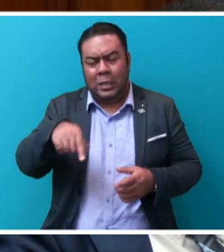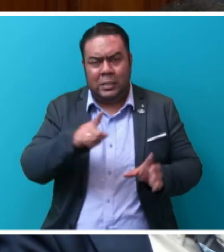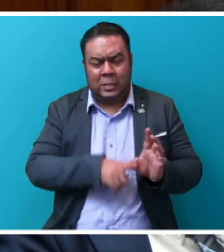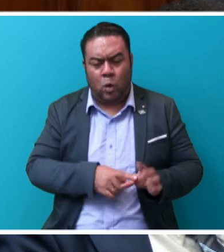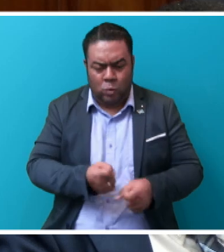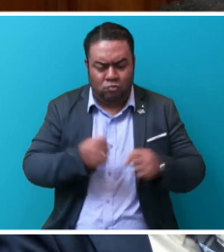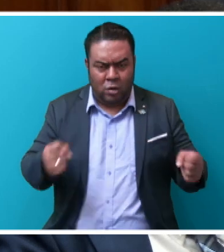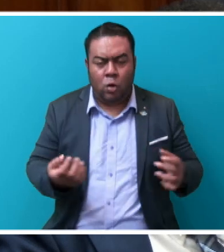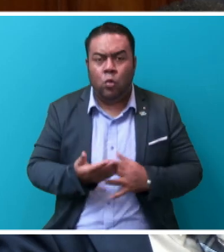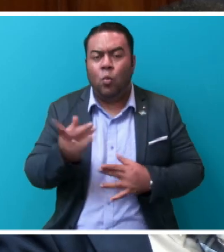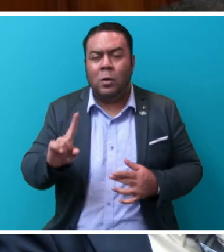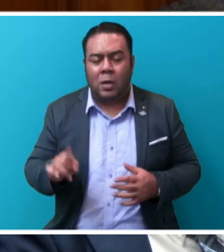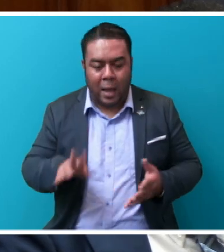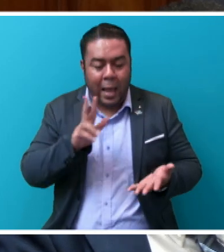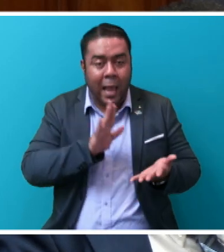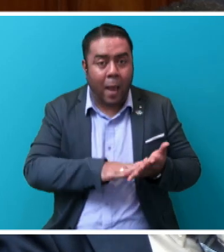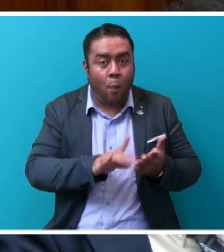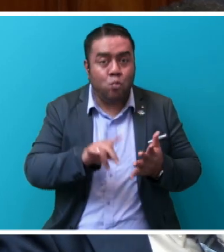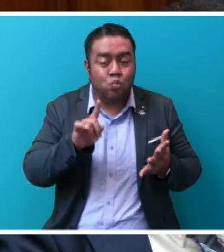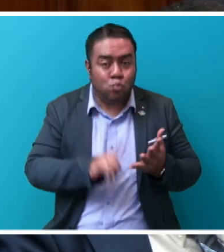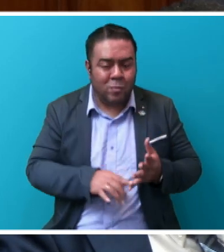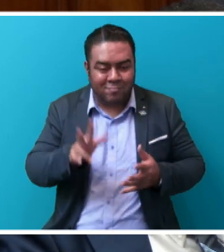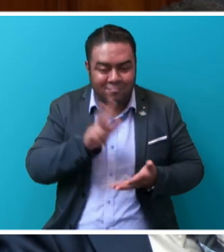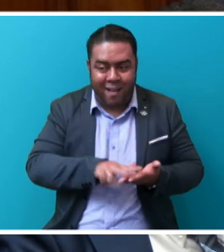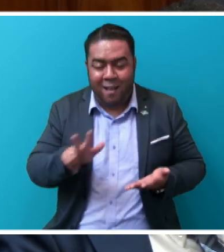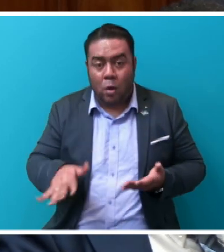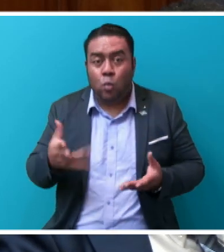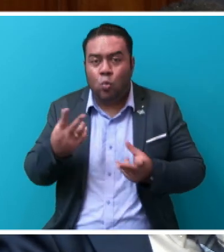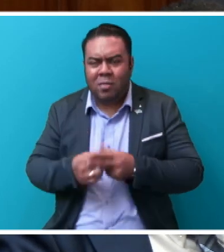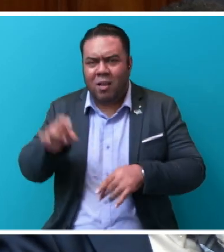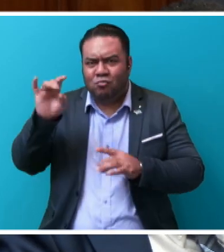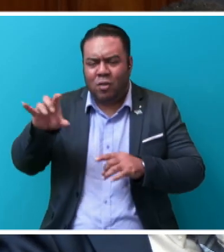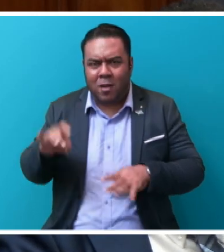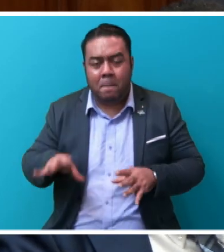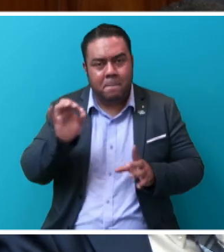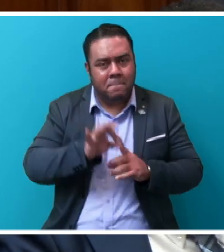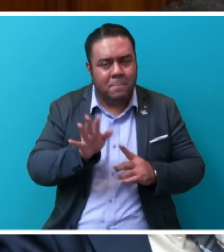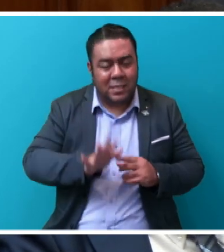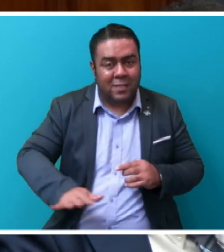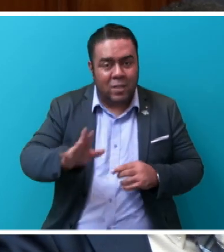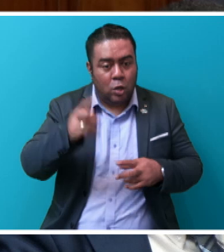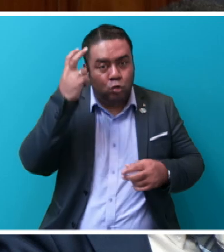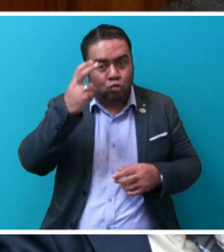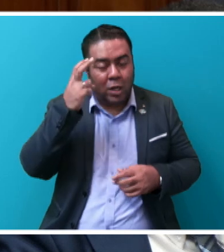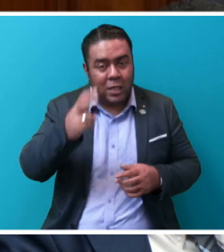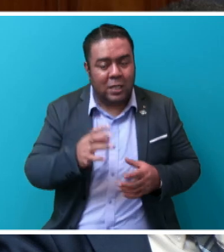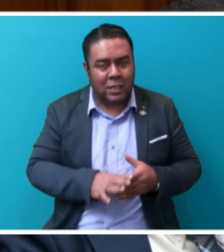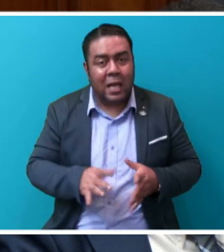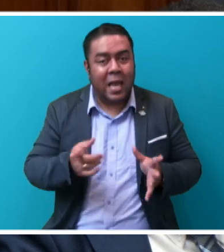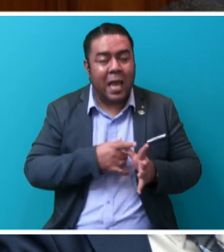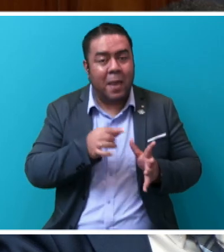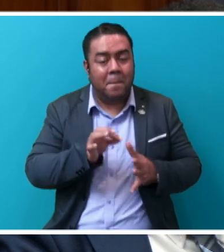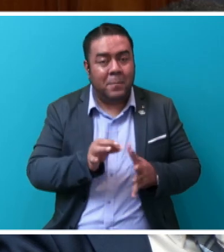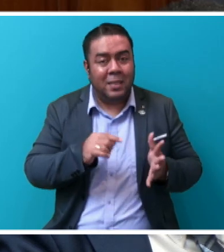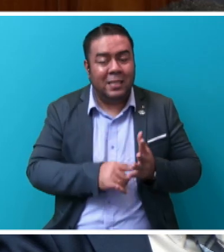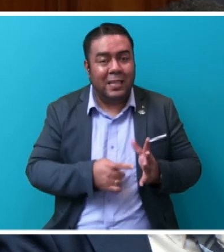arrangements through a Memorandum of Understanding with the Australian Pacific Training Coalition, or APTEC,